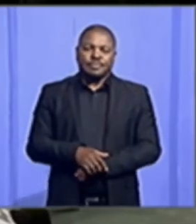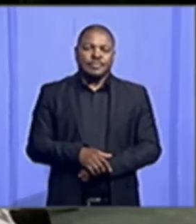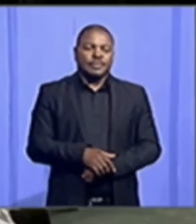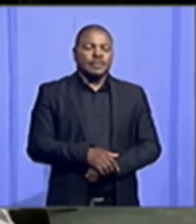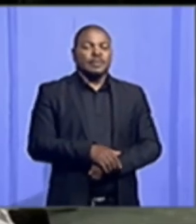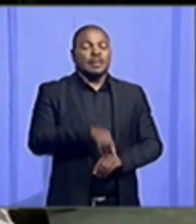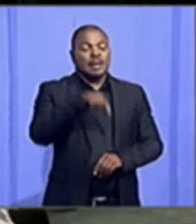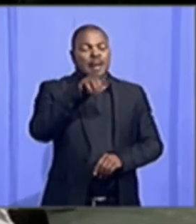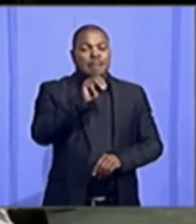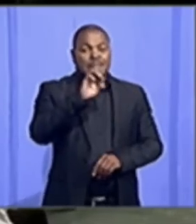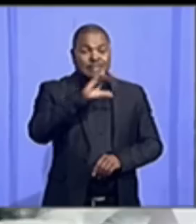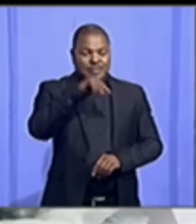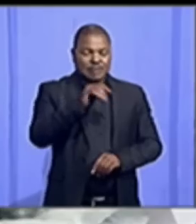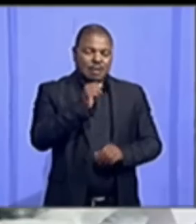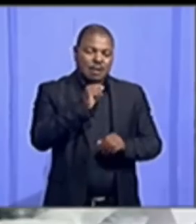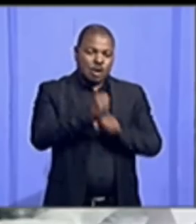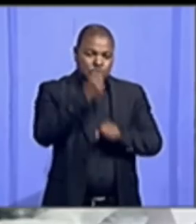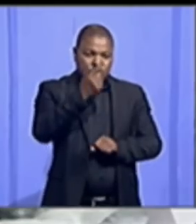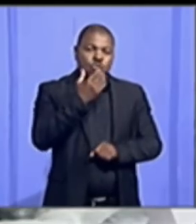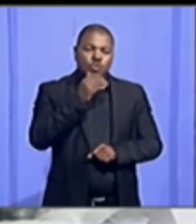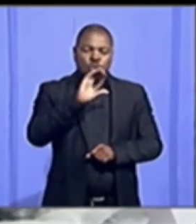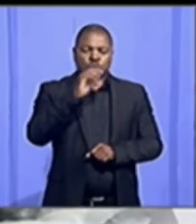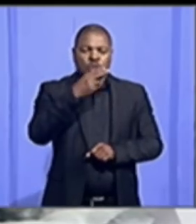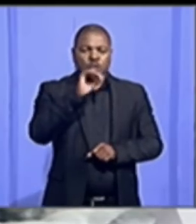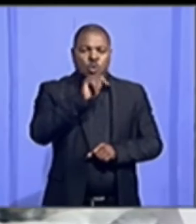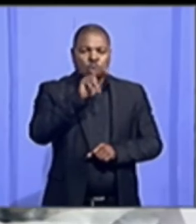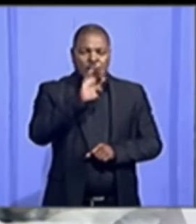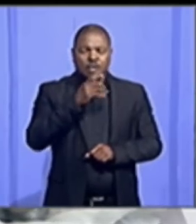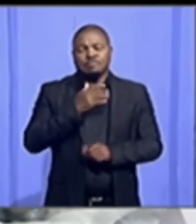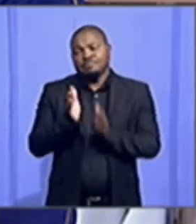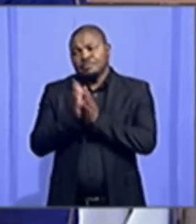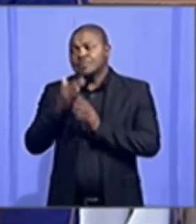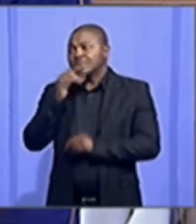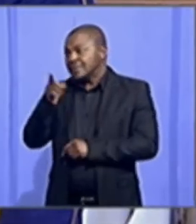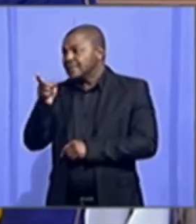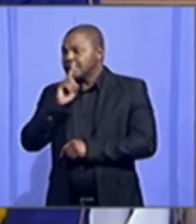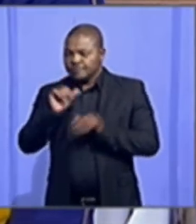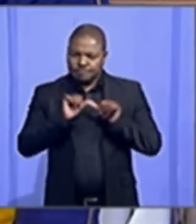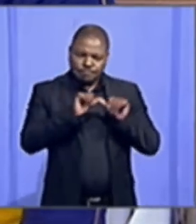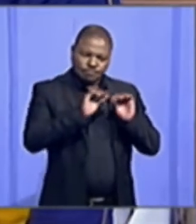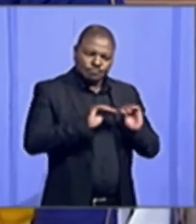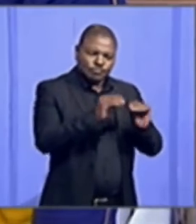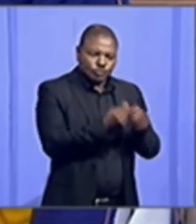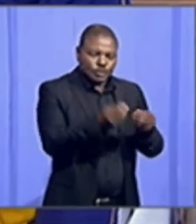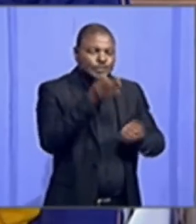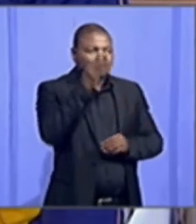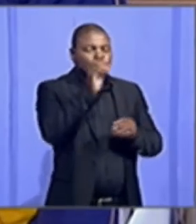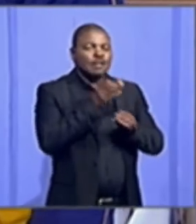Matume Tshilwane o kgothaletsa matitjhere ho tswela pele ka mosebetsi wa ho betla baetapele ba kamoso ba naha ena.